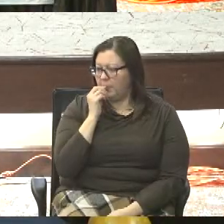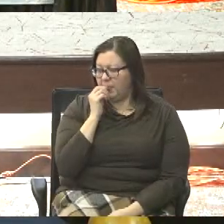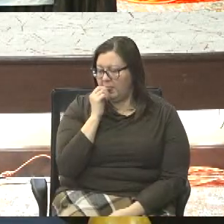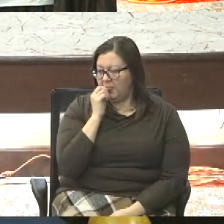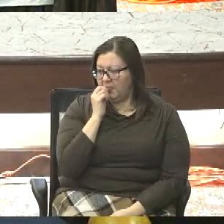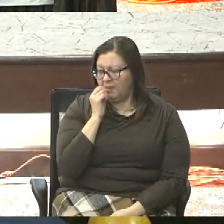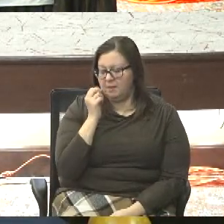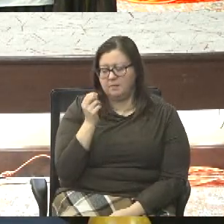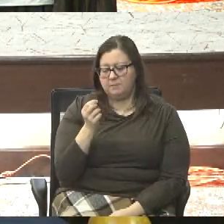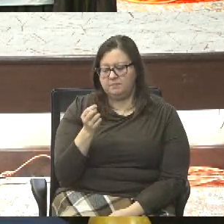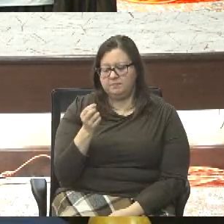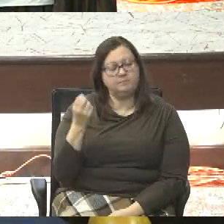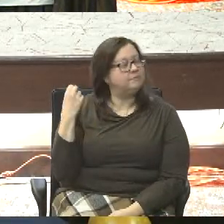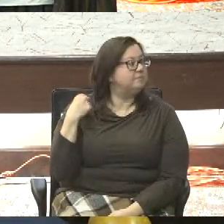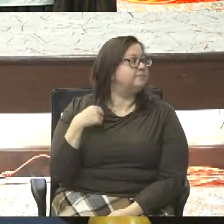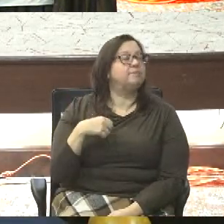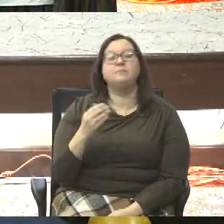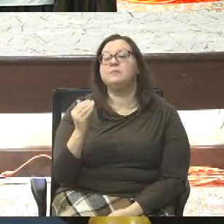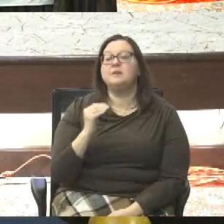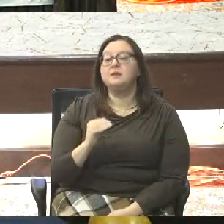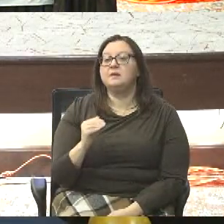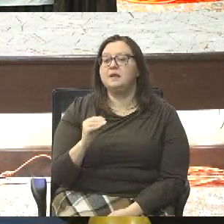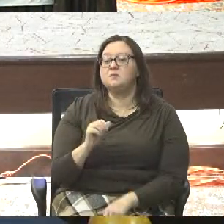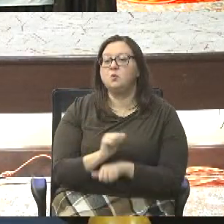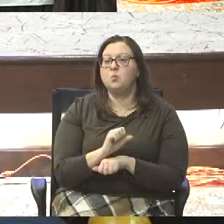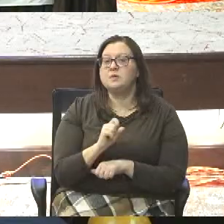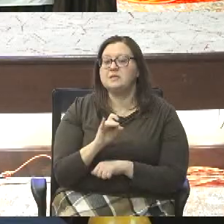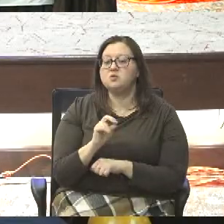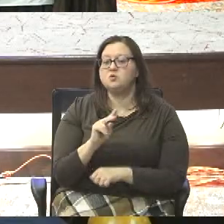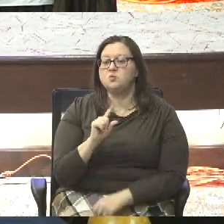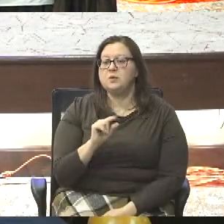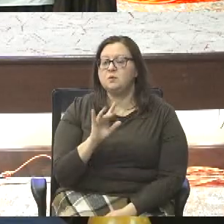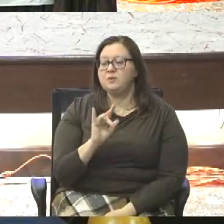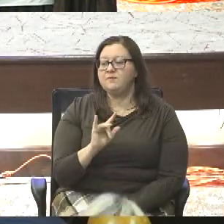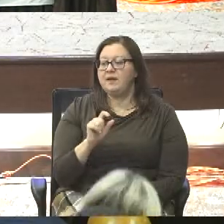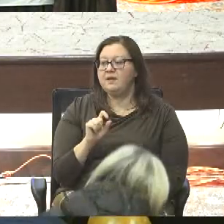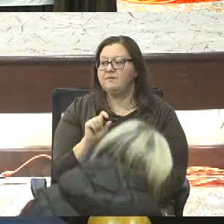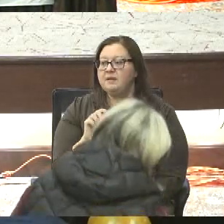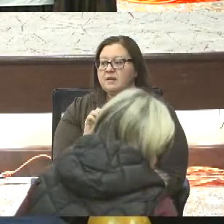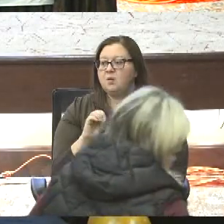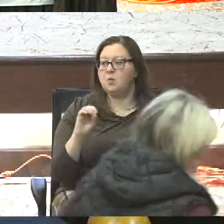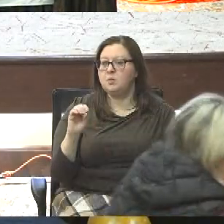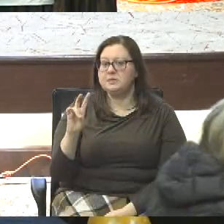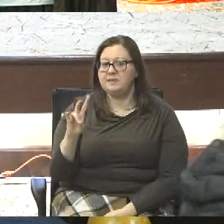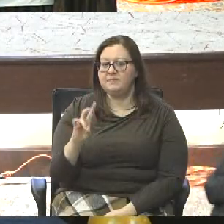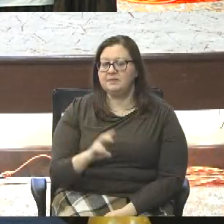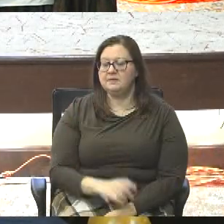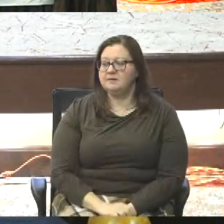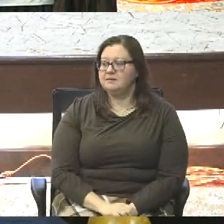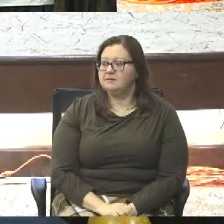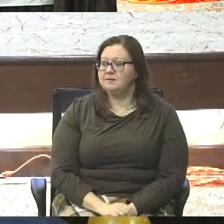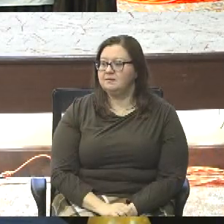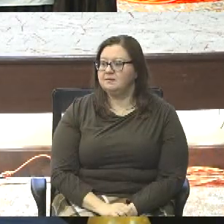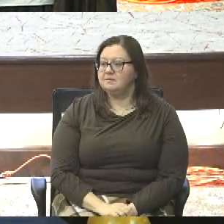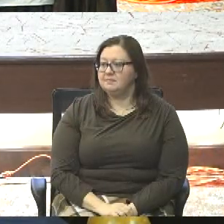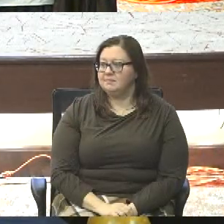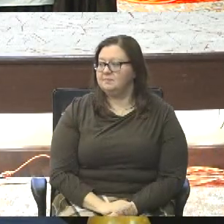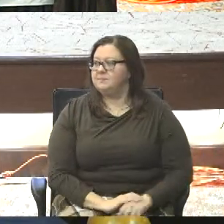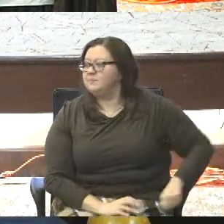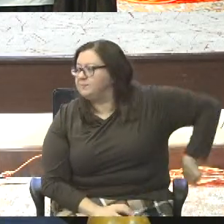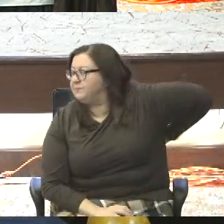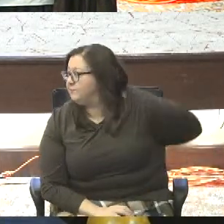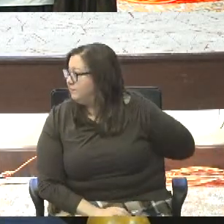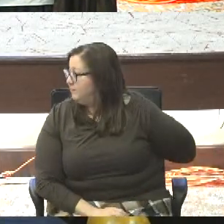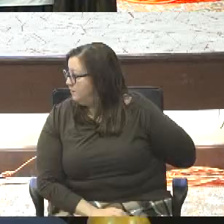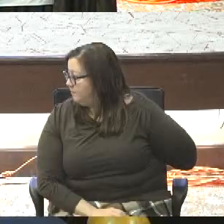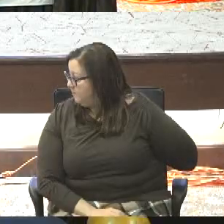you again. The next item on the agenda is work session 2025-007. Manager Ford, this better be a